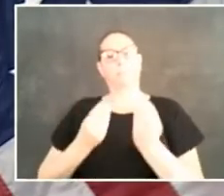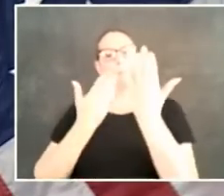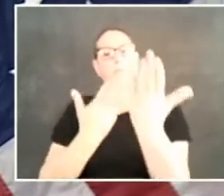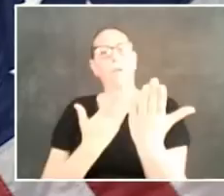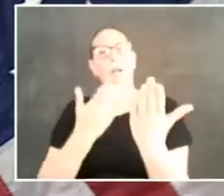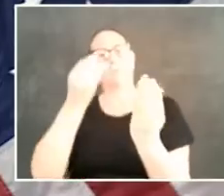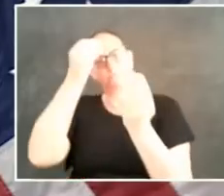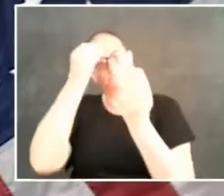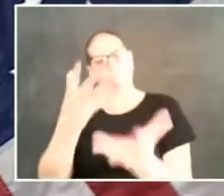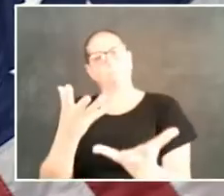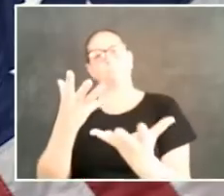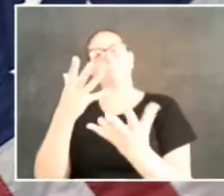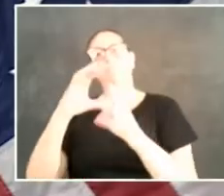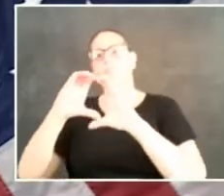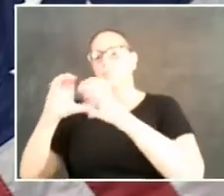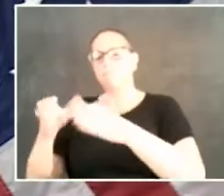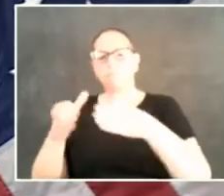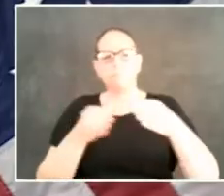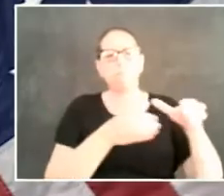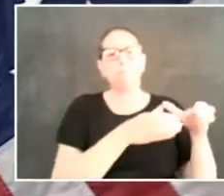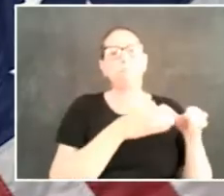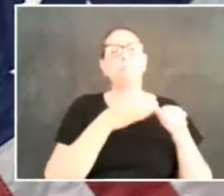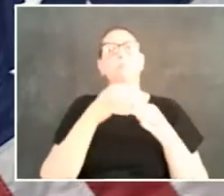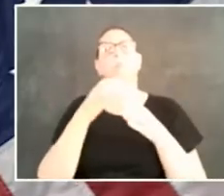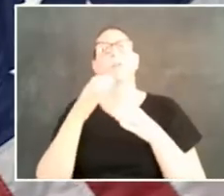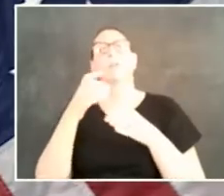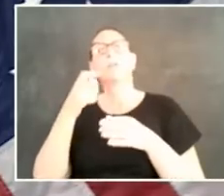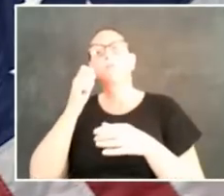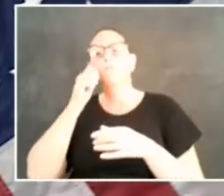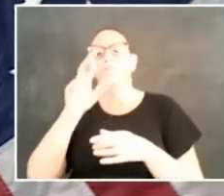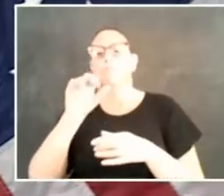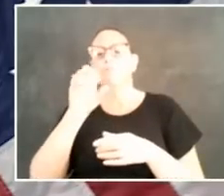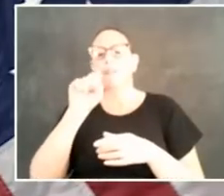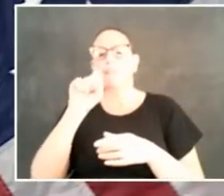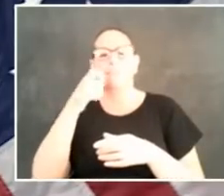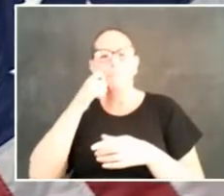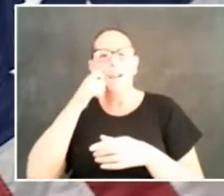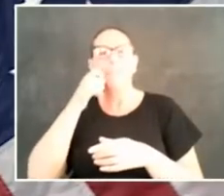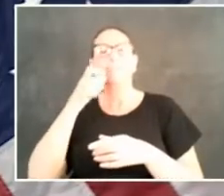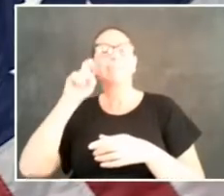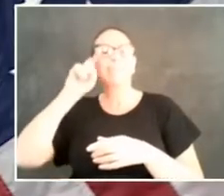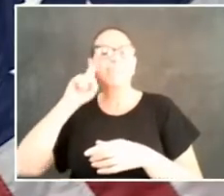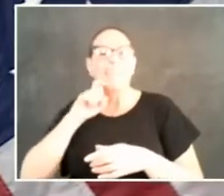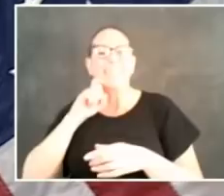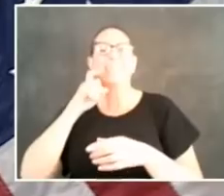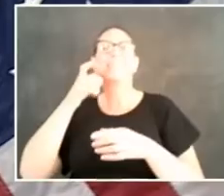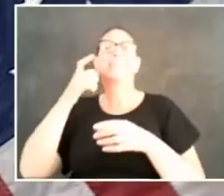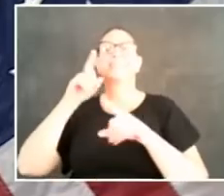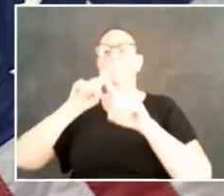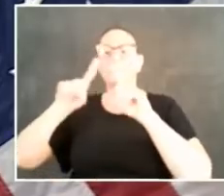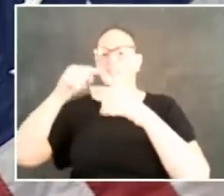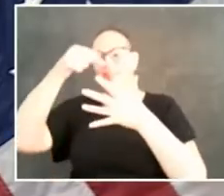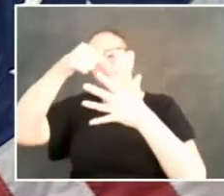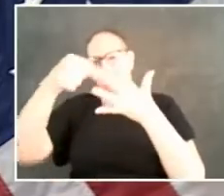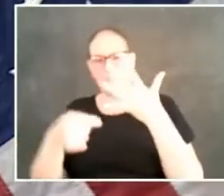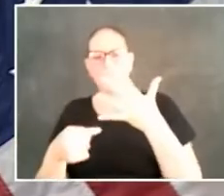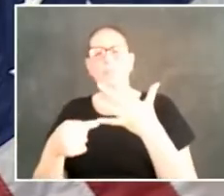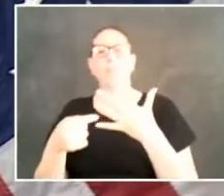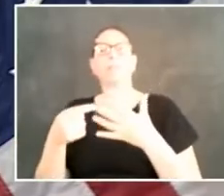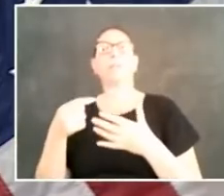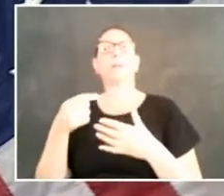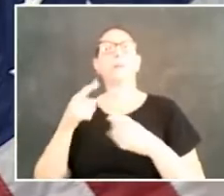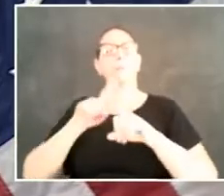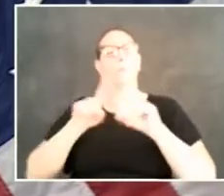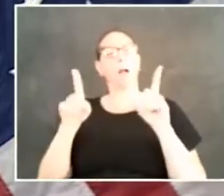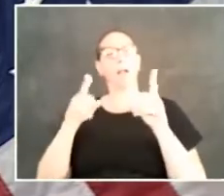about sexual orientation and gender identity. But we've been given no data on LGBT people hit by COVID-19. Will you direct